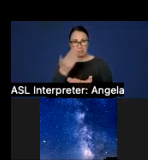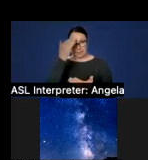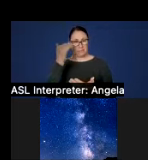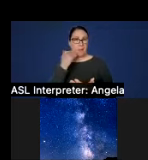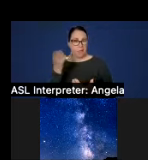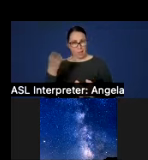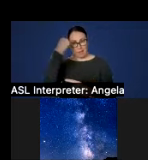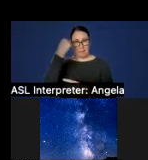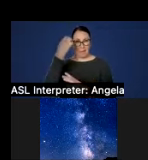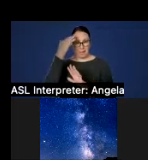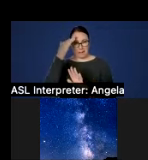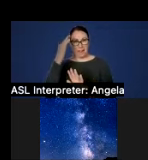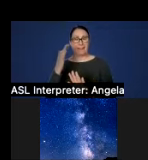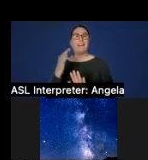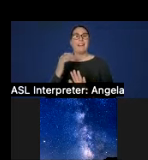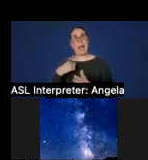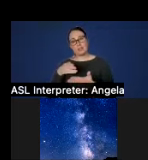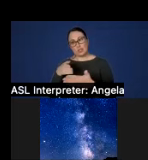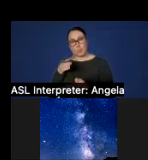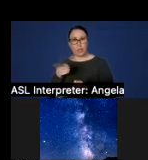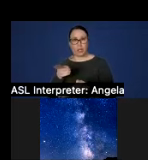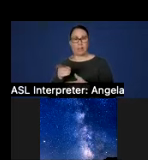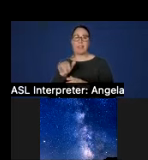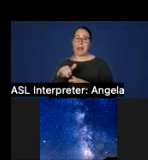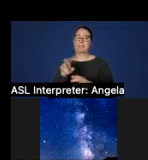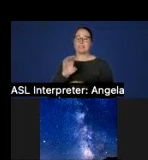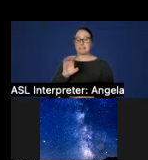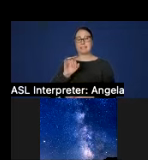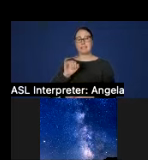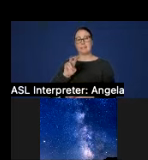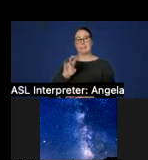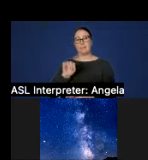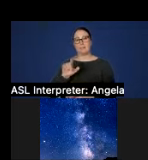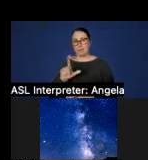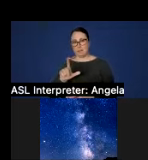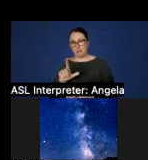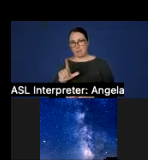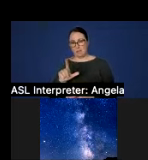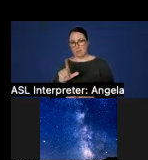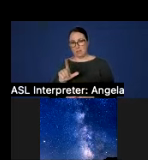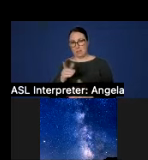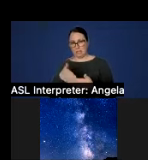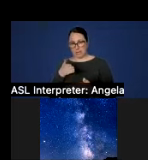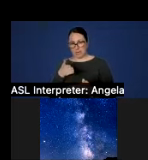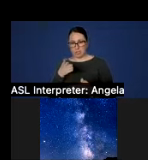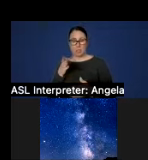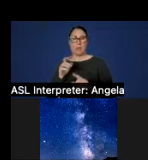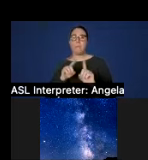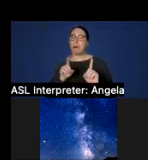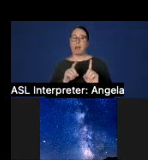that that would be like a person-to-person litigation, civil litigation. But the prosecutor does not represent the